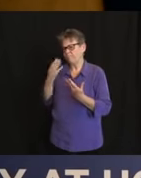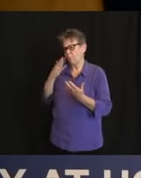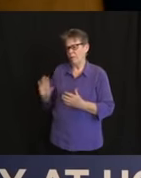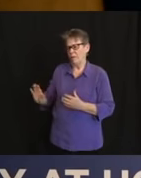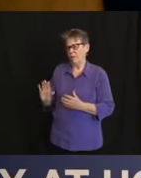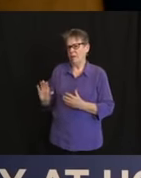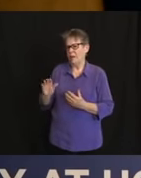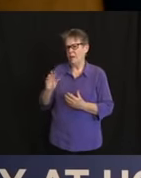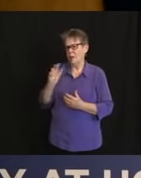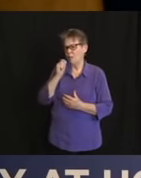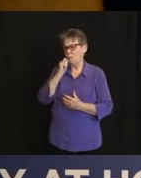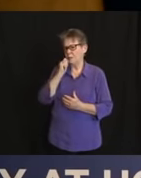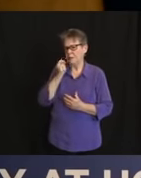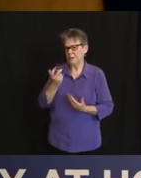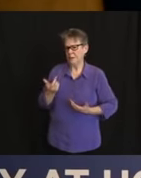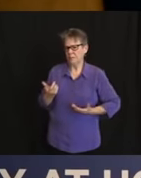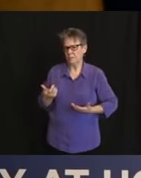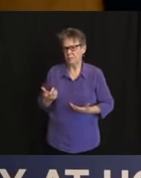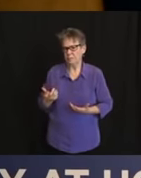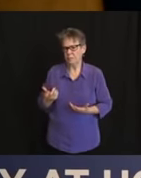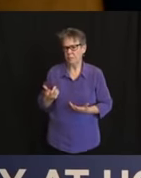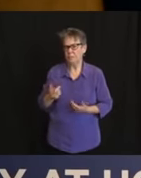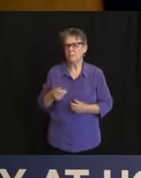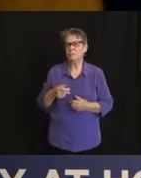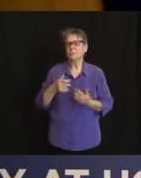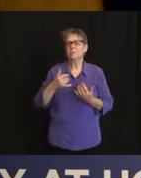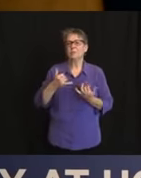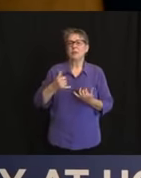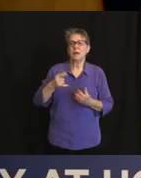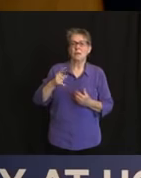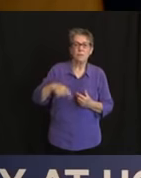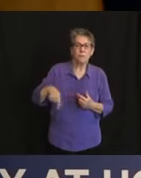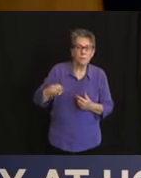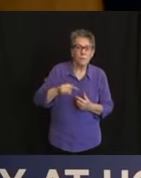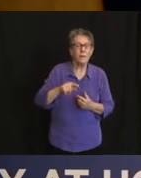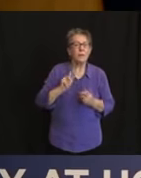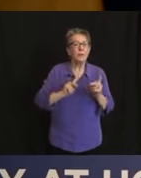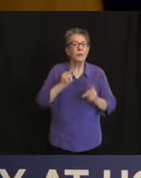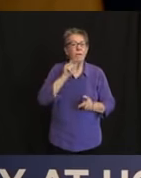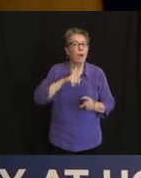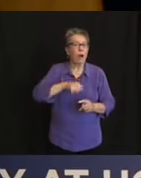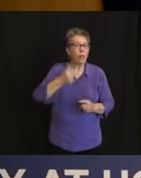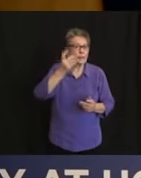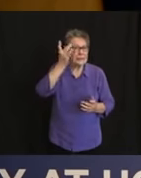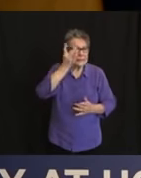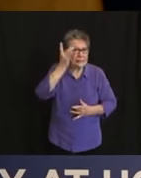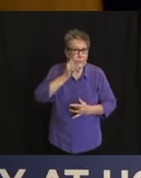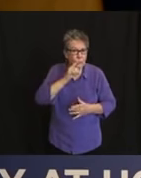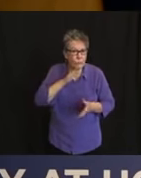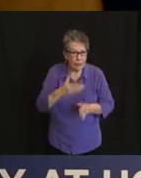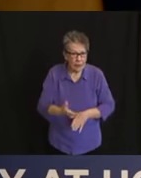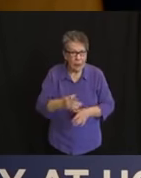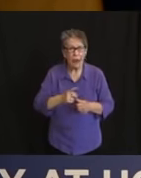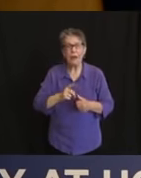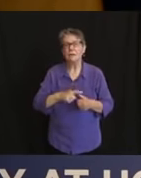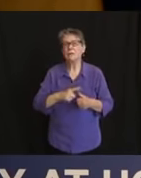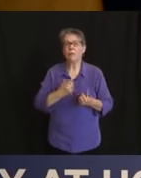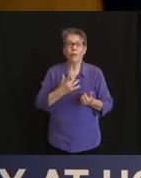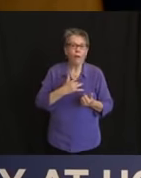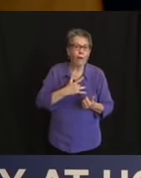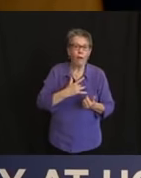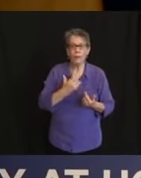at 59.7%, diabetes mellitus 41.5%, other chronic diseases